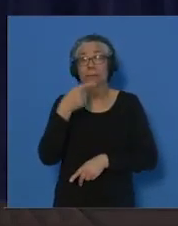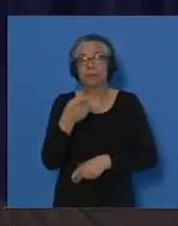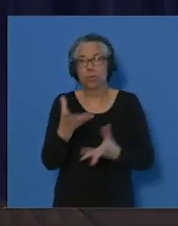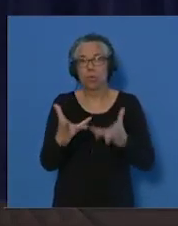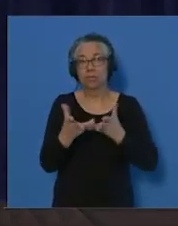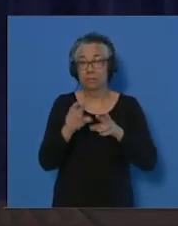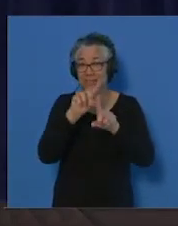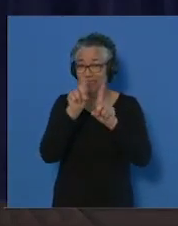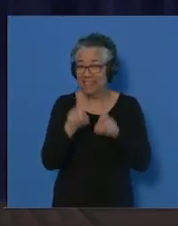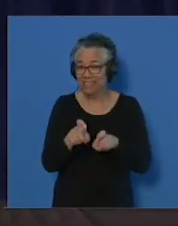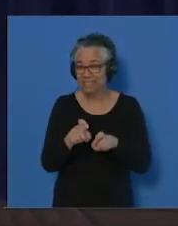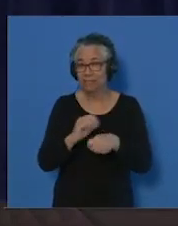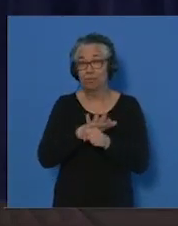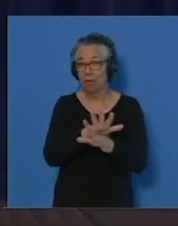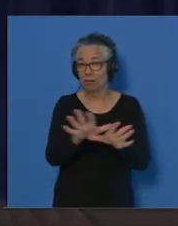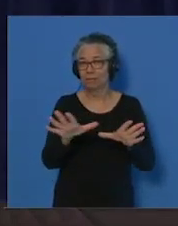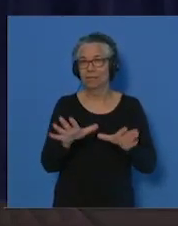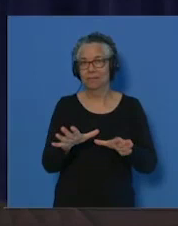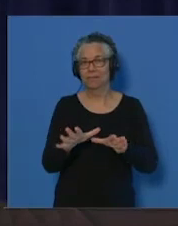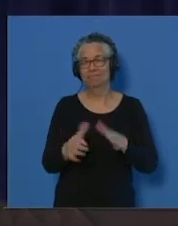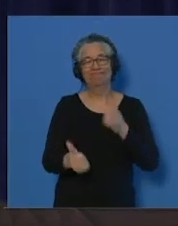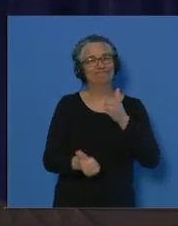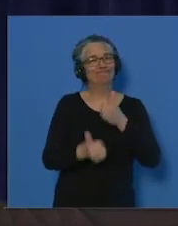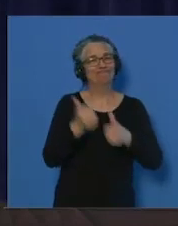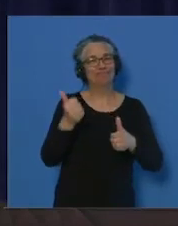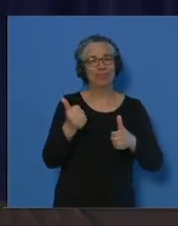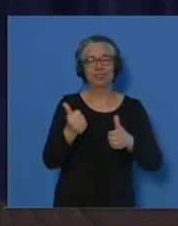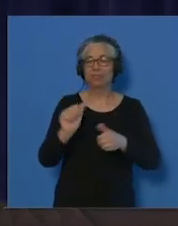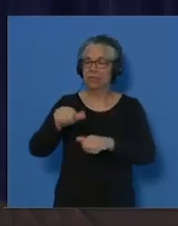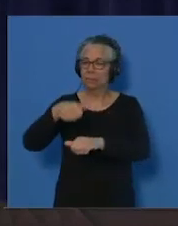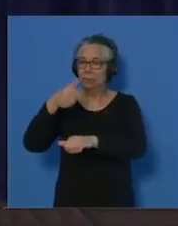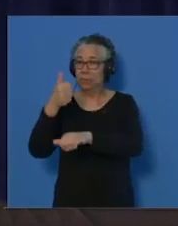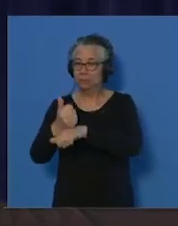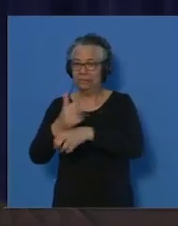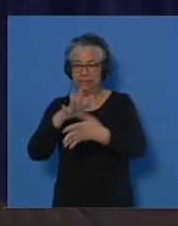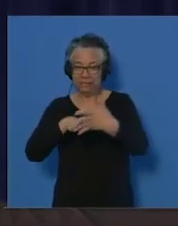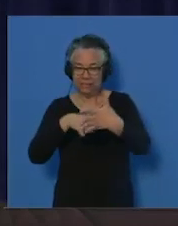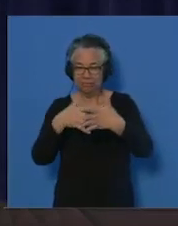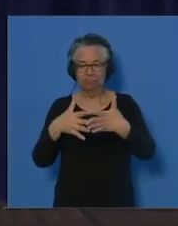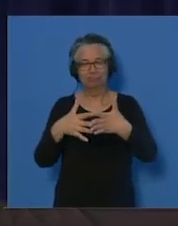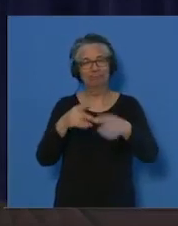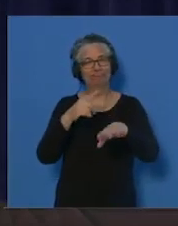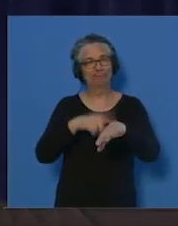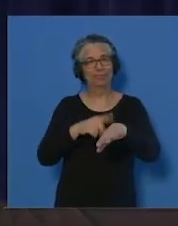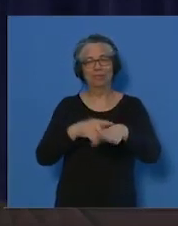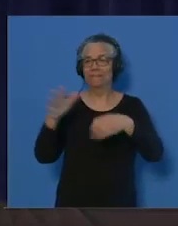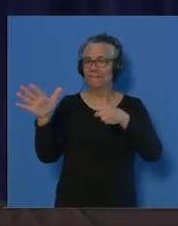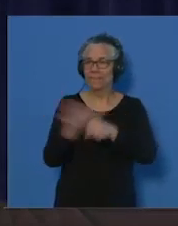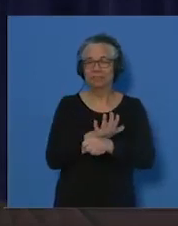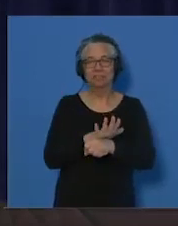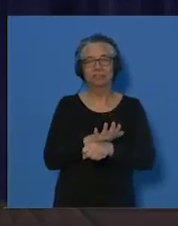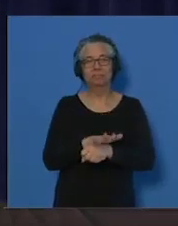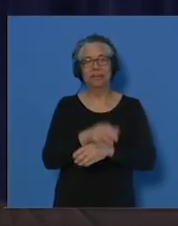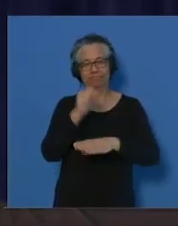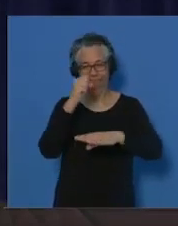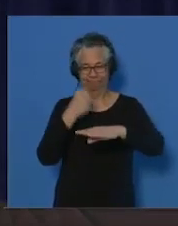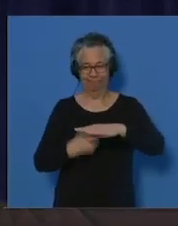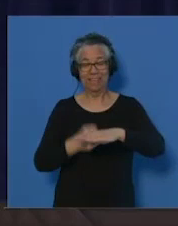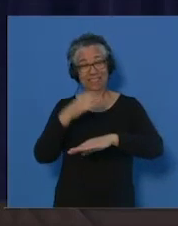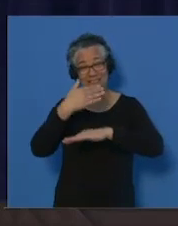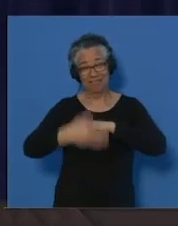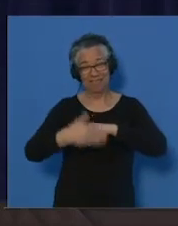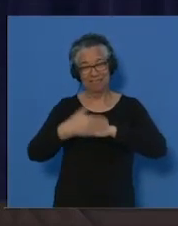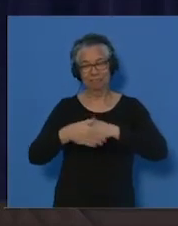for COVID-19, most of the available appointment slots have been taken at Southside at the drive-through